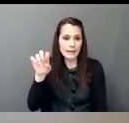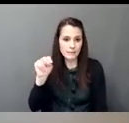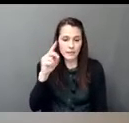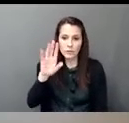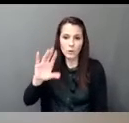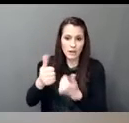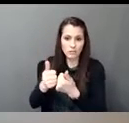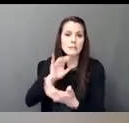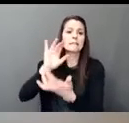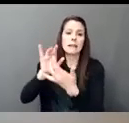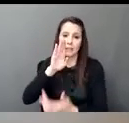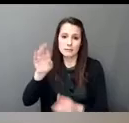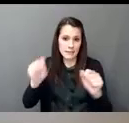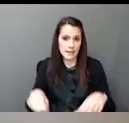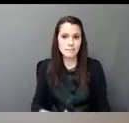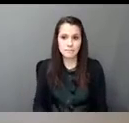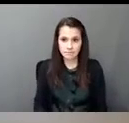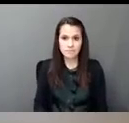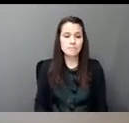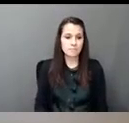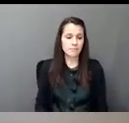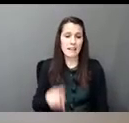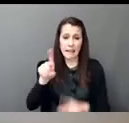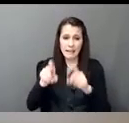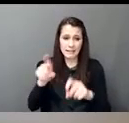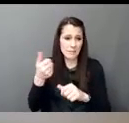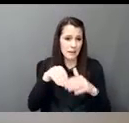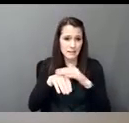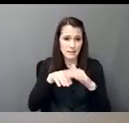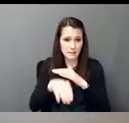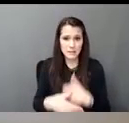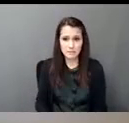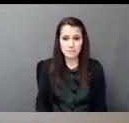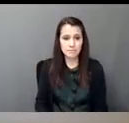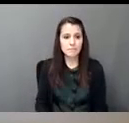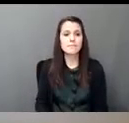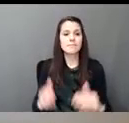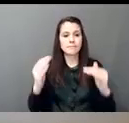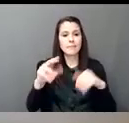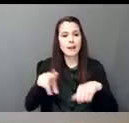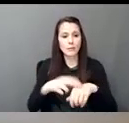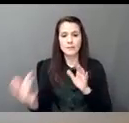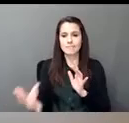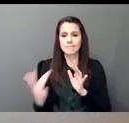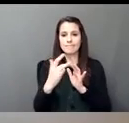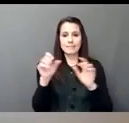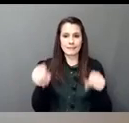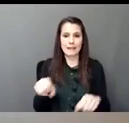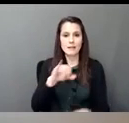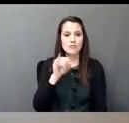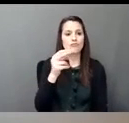can reach out to them too about your accessibility questions. And of course, you can reach out to me, John Estel,